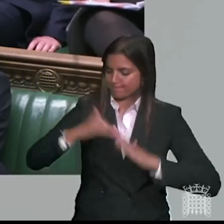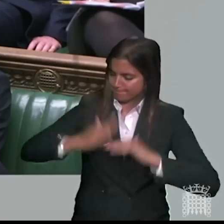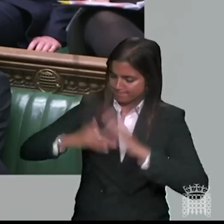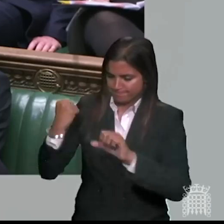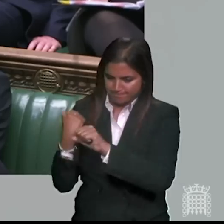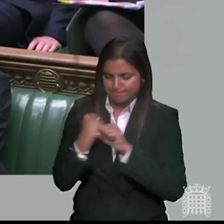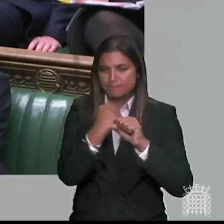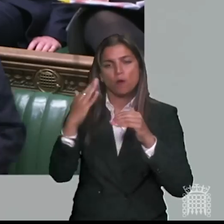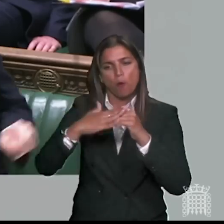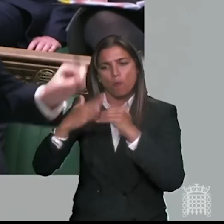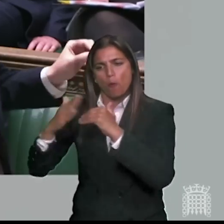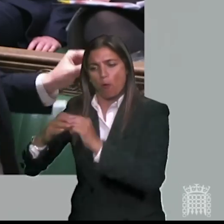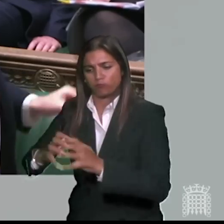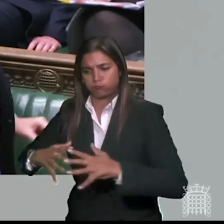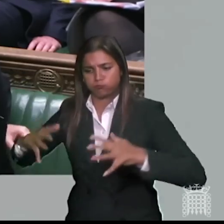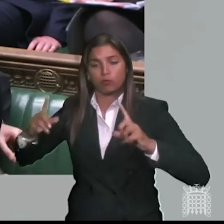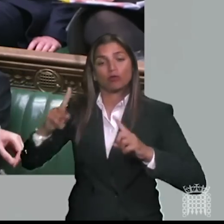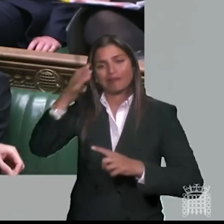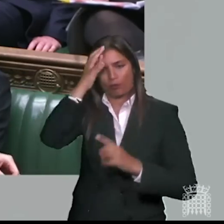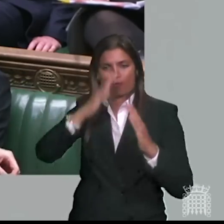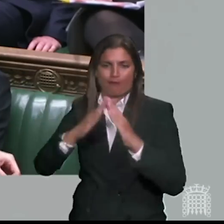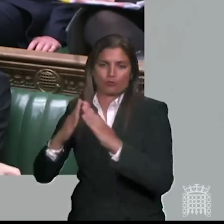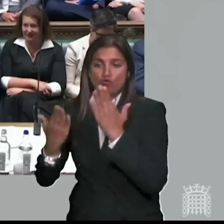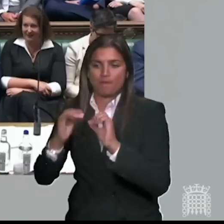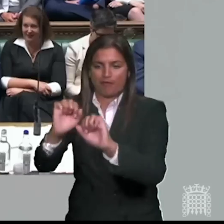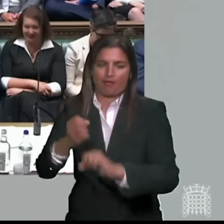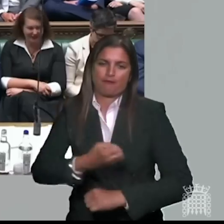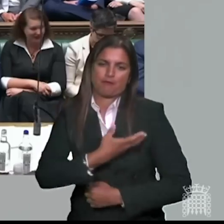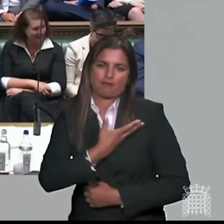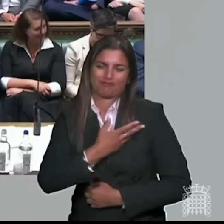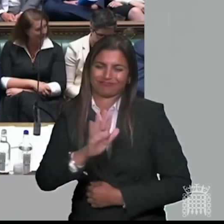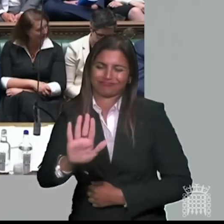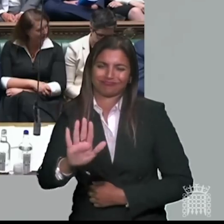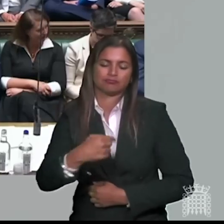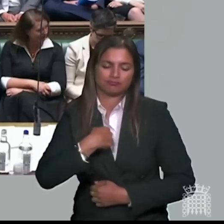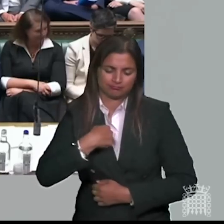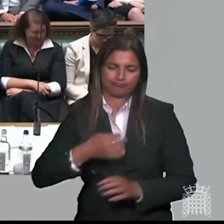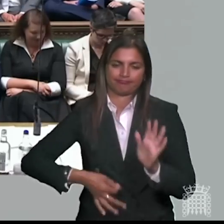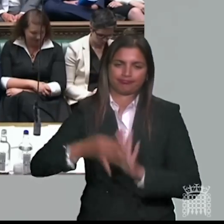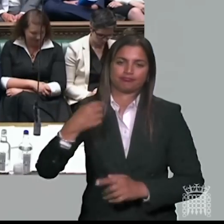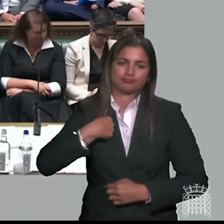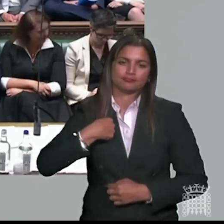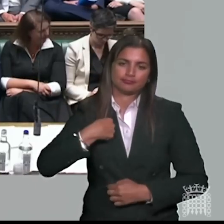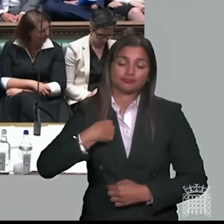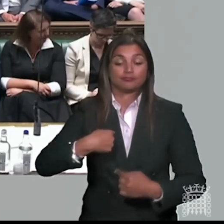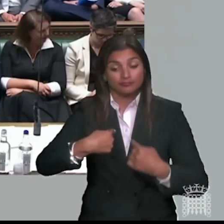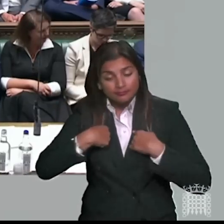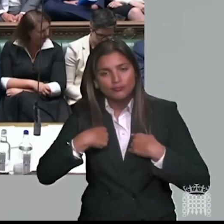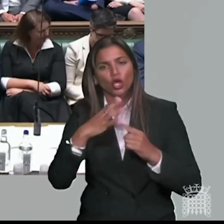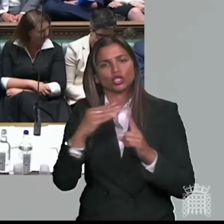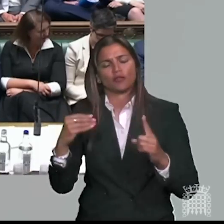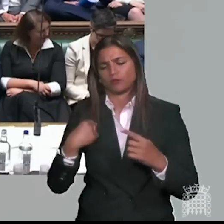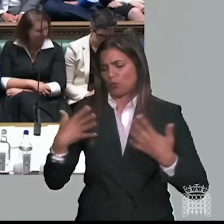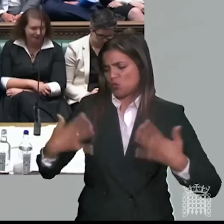they were in office. It's actually under this party that we have